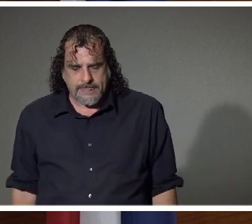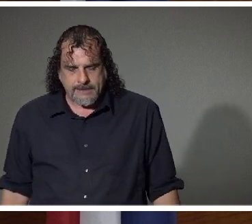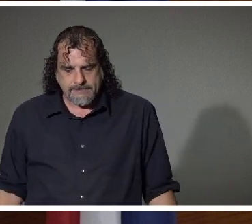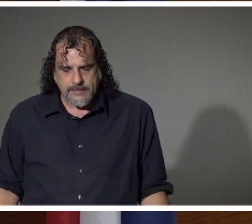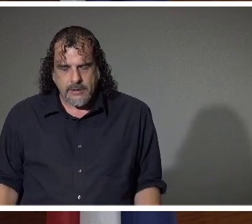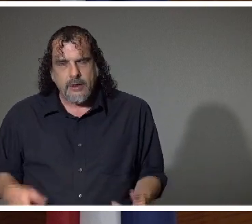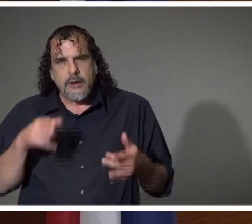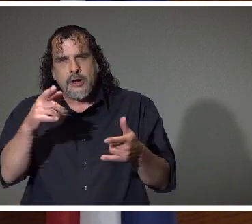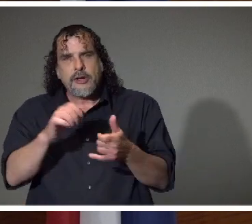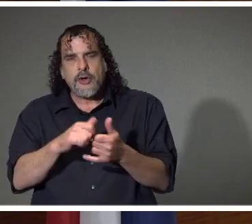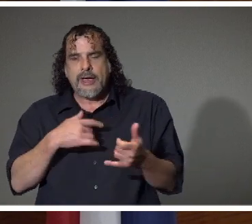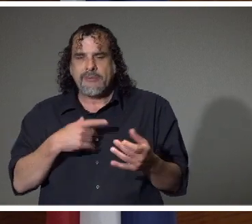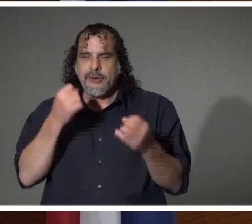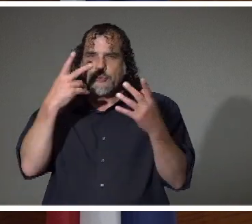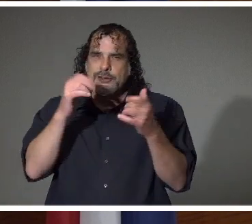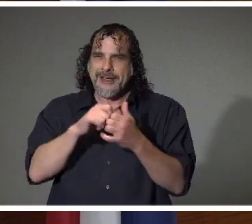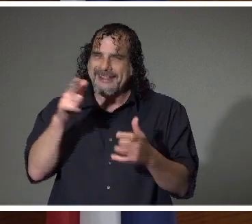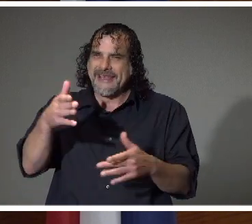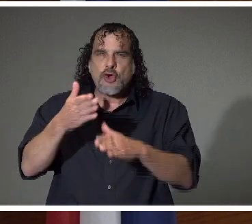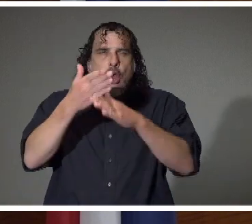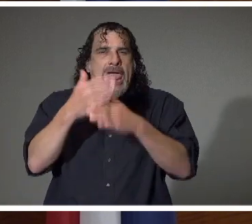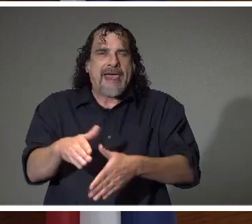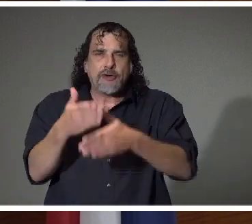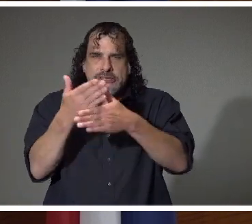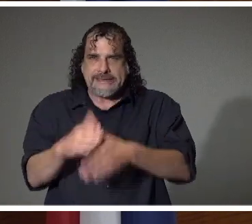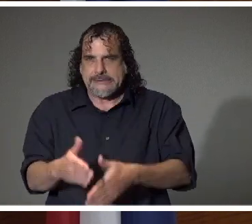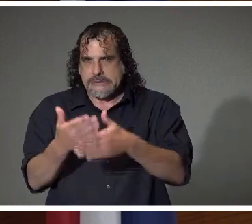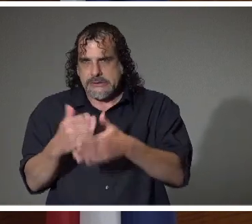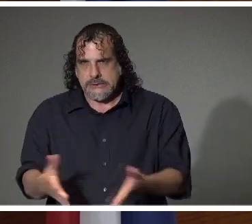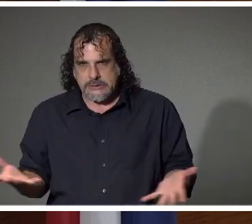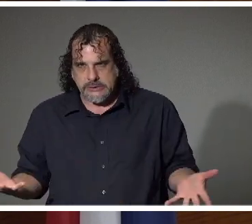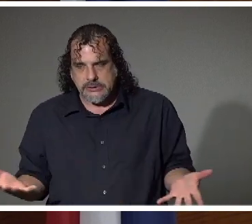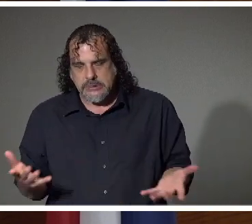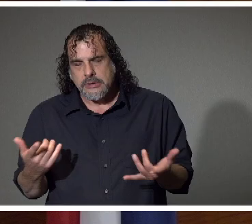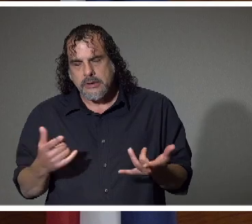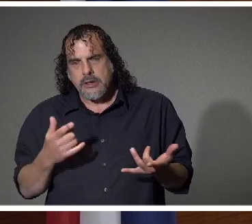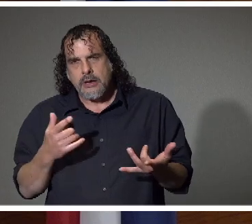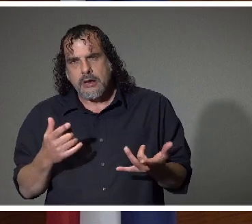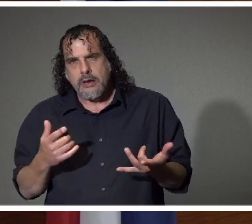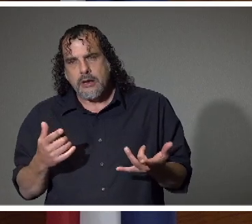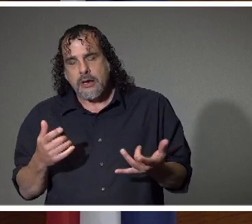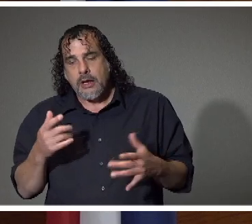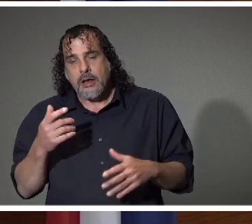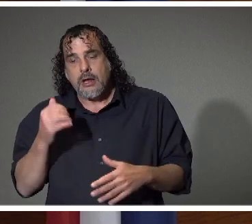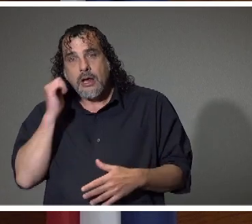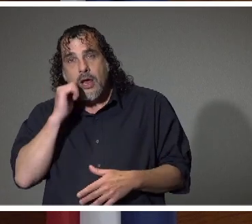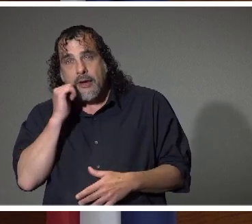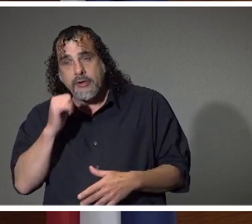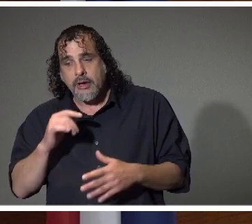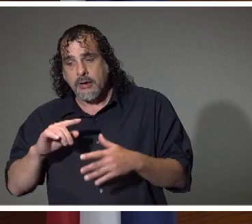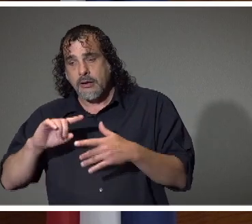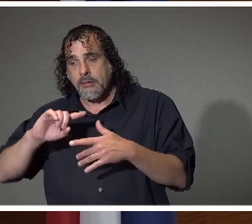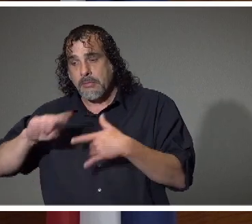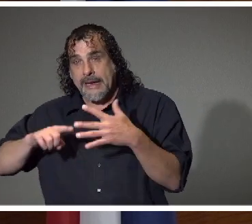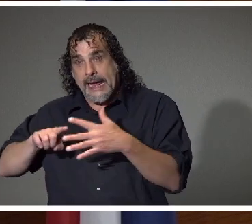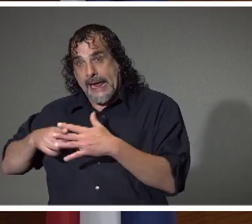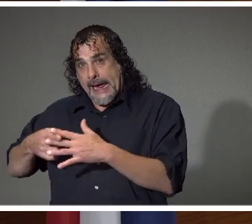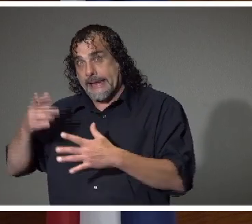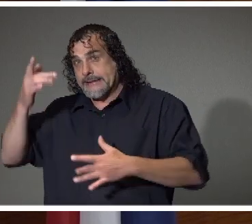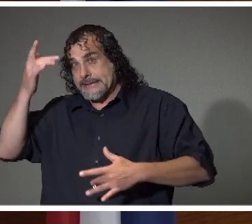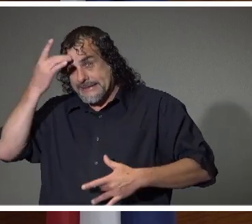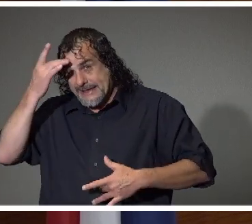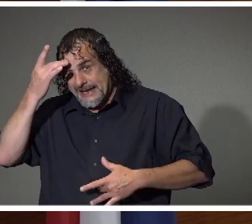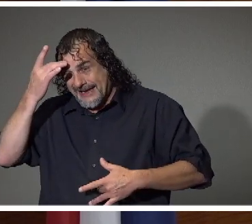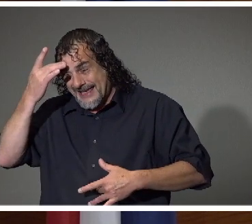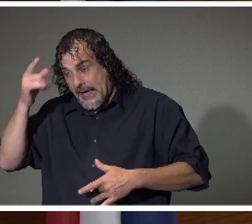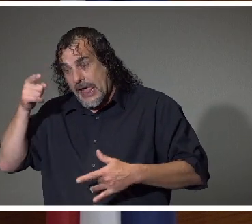you got to take a rolling average. But I think the point is the cases by date of illness onset is really a